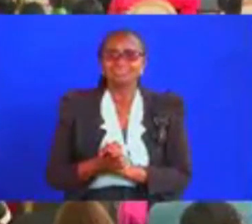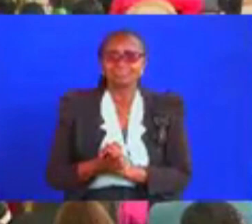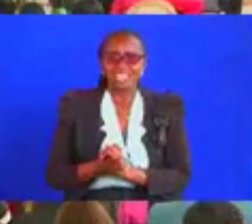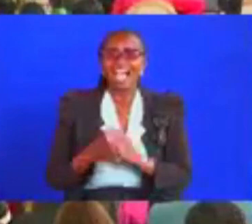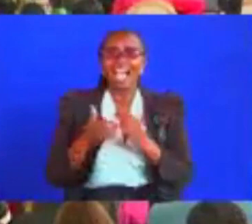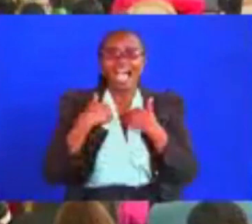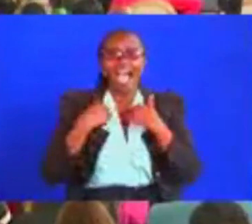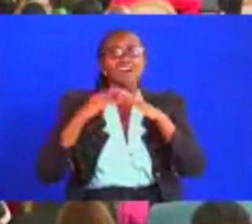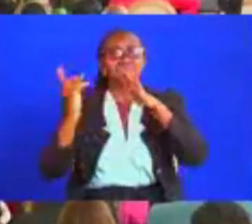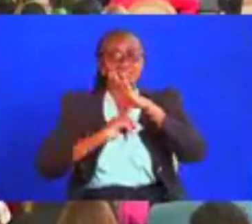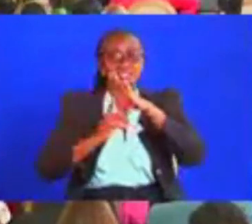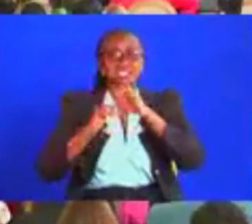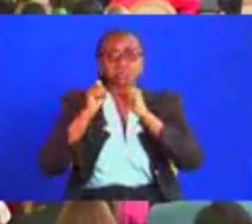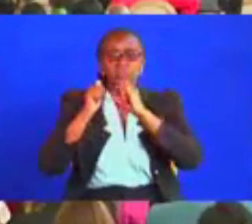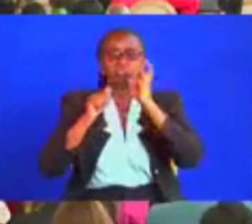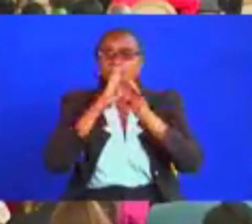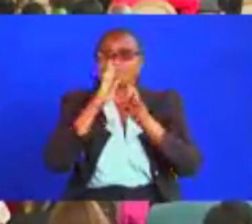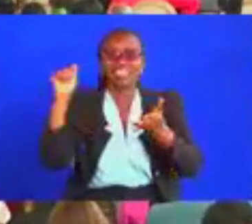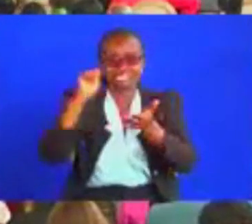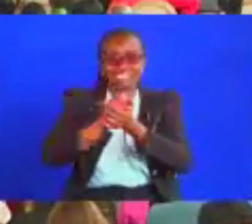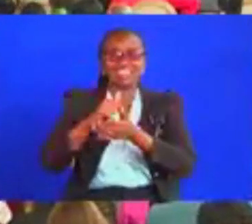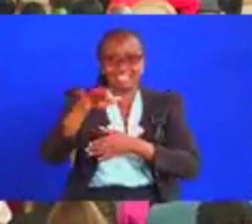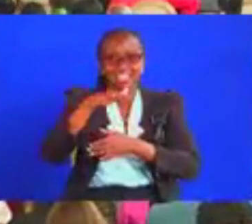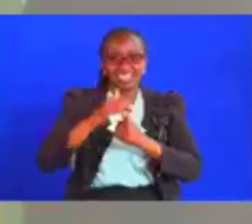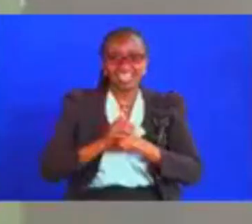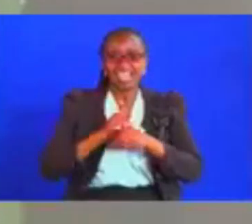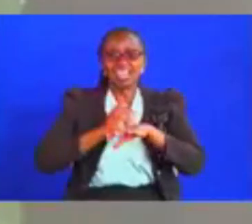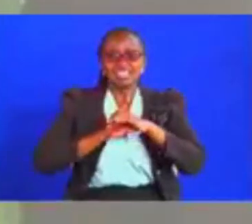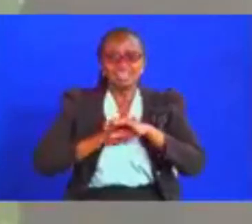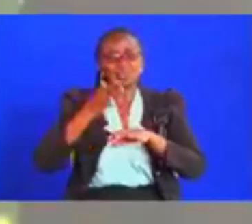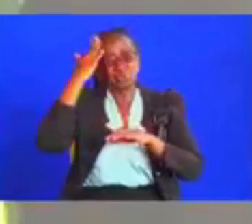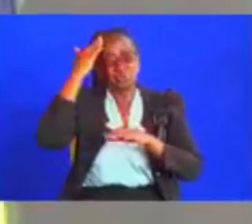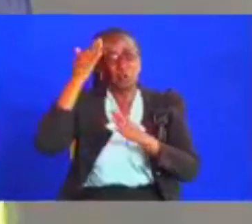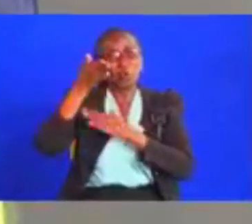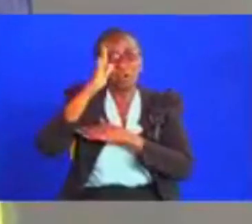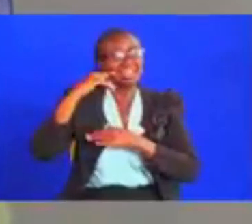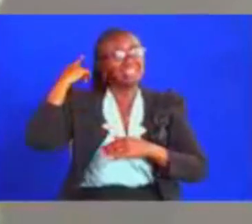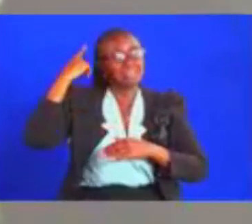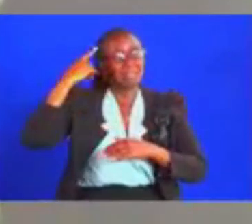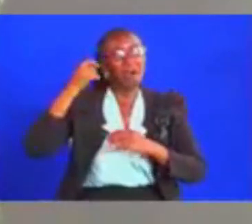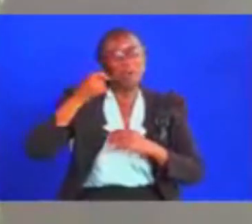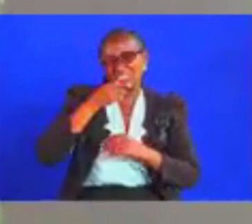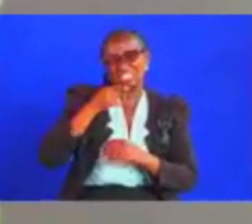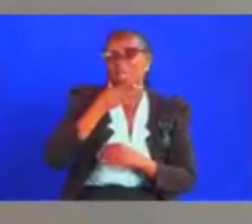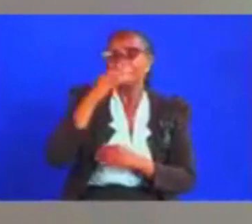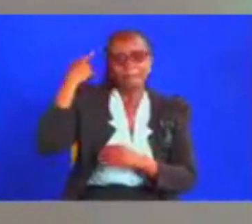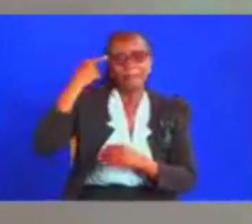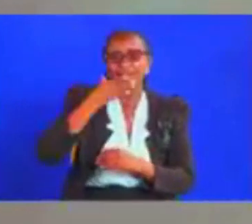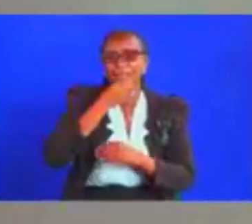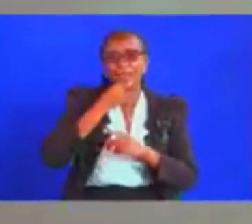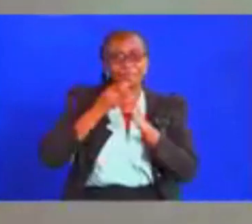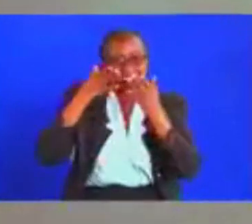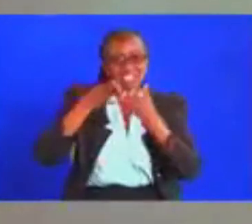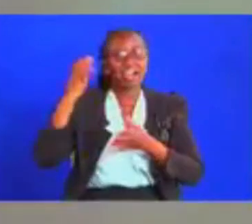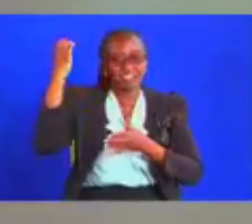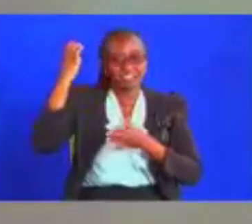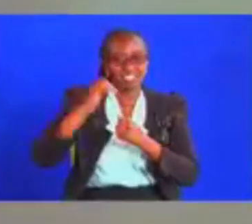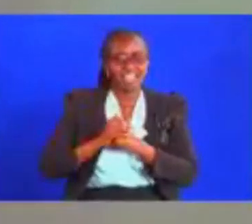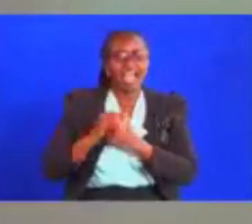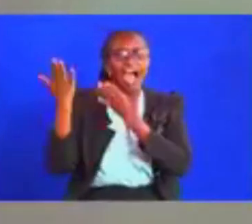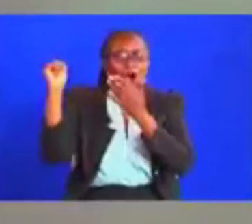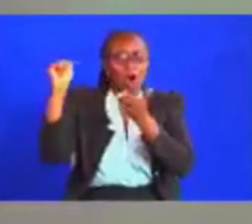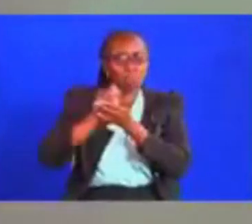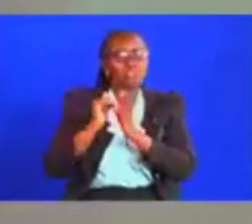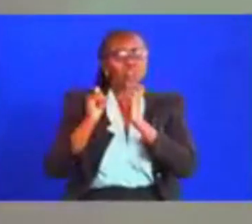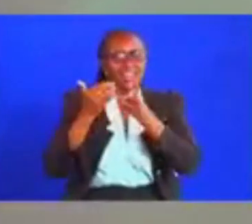There are ministries that will be in that similitude, that you once knew him as a madman, now he's an evangelist. I hope you will have